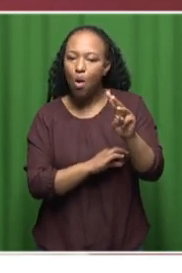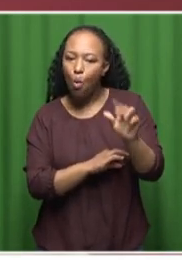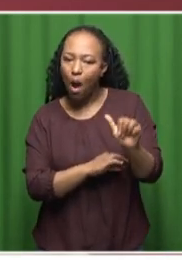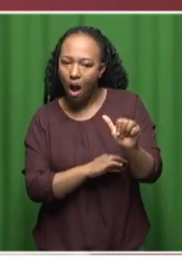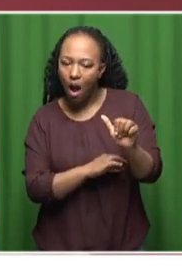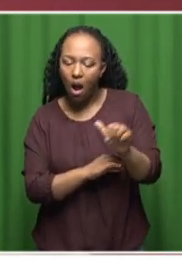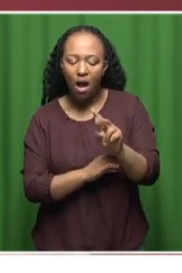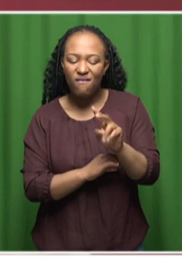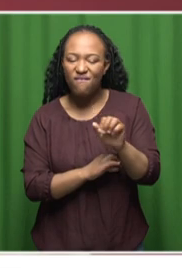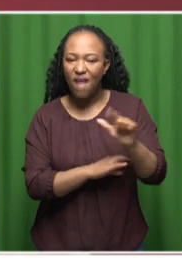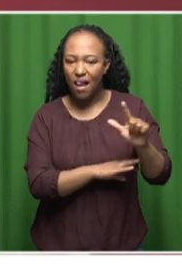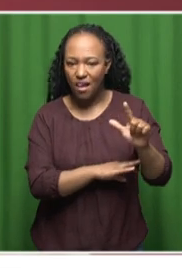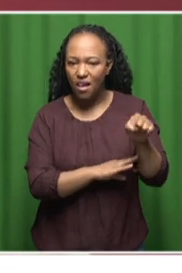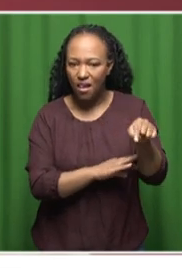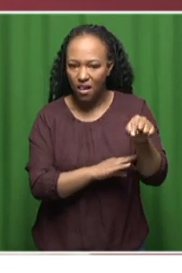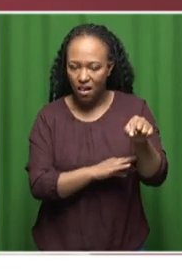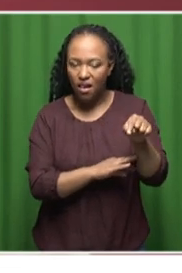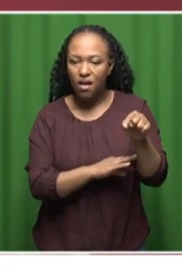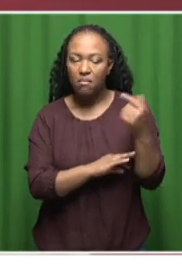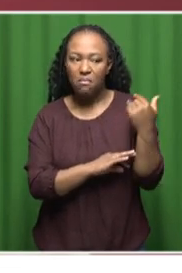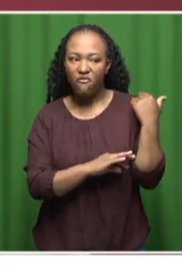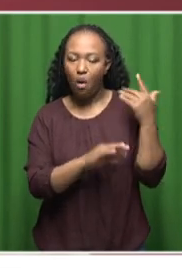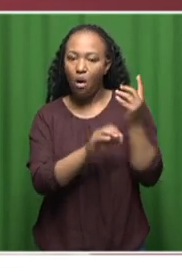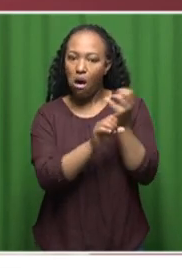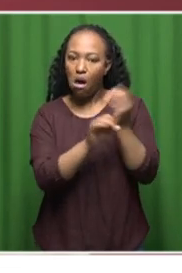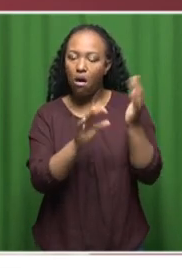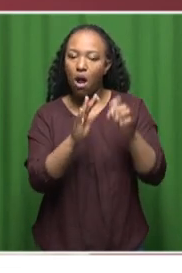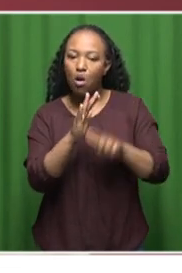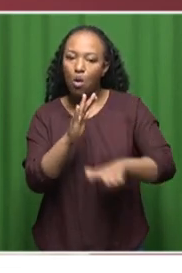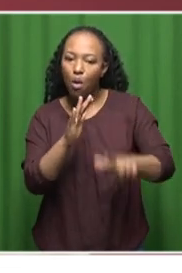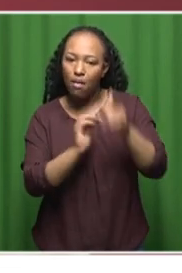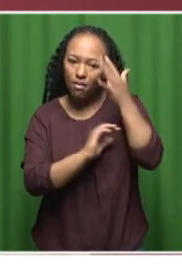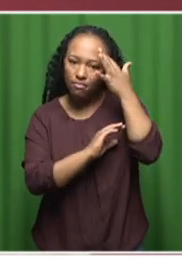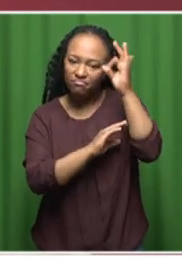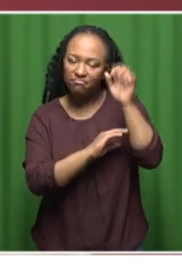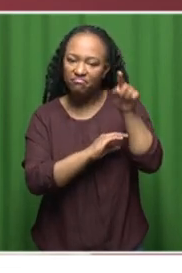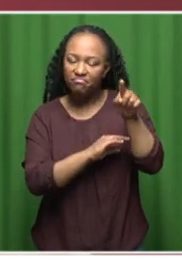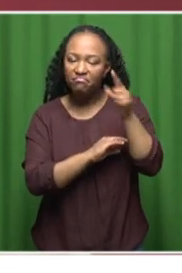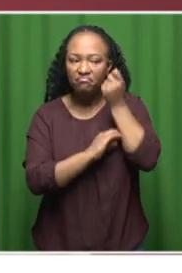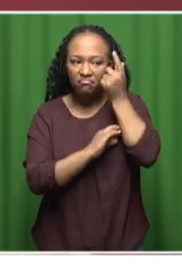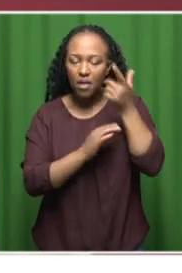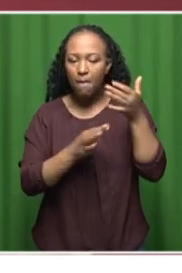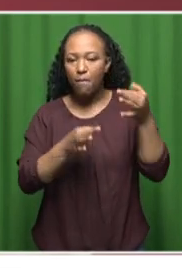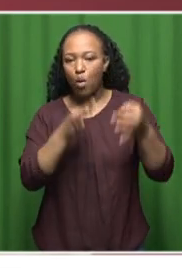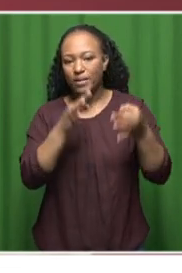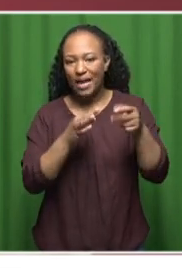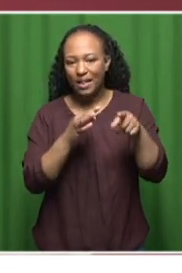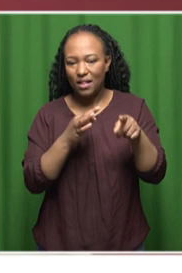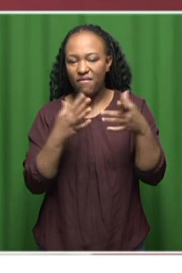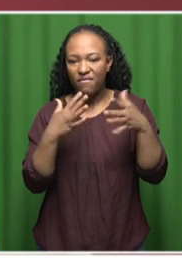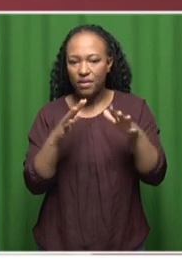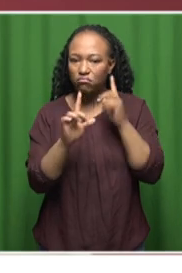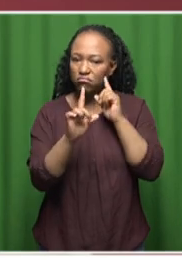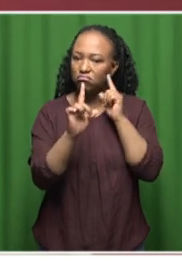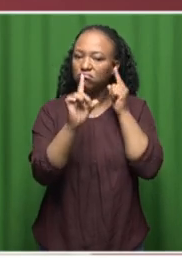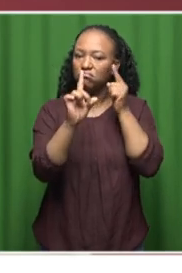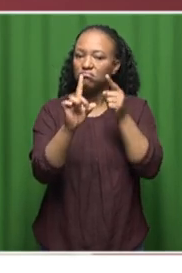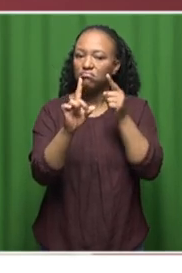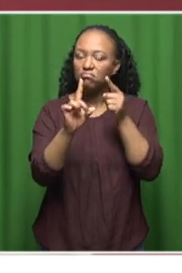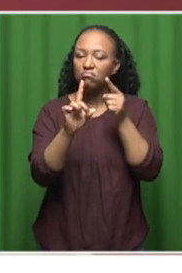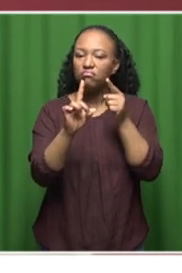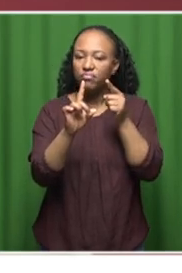at the inception of local government, and it is understood politically there was that intention to